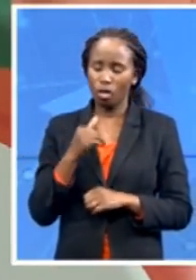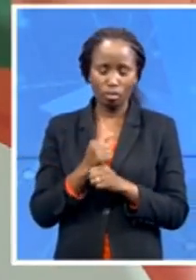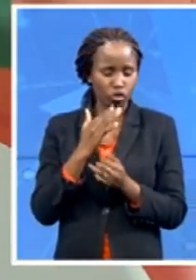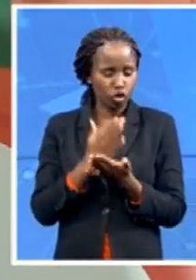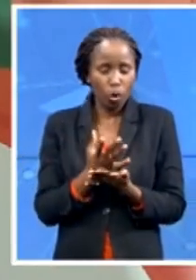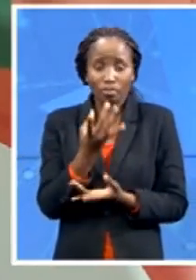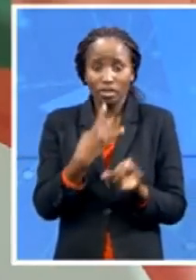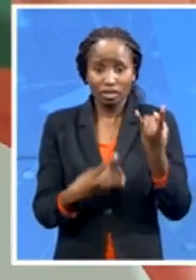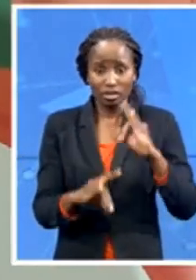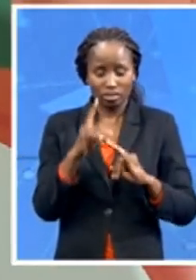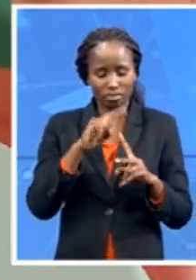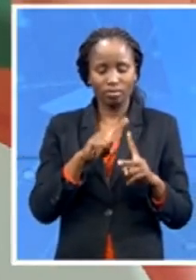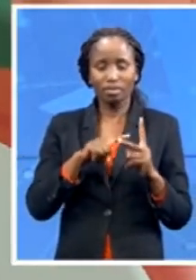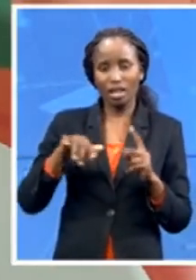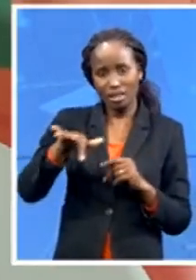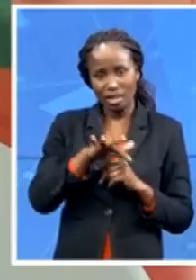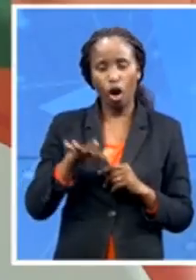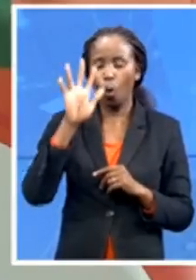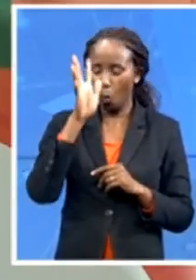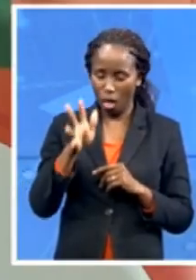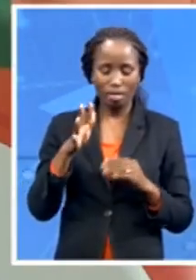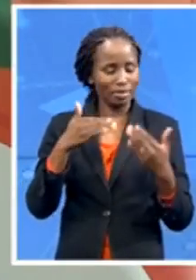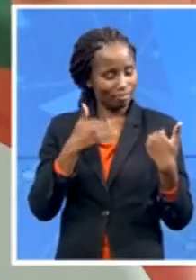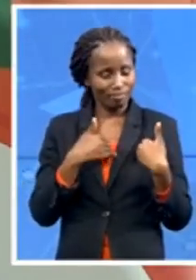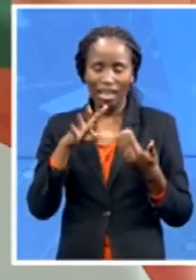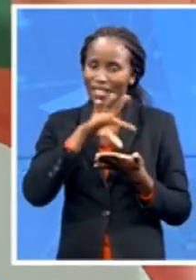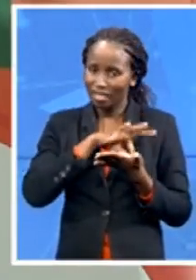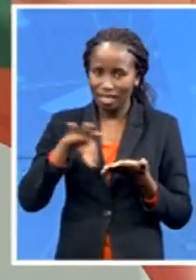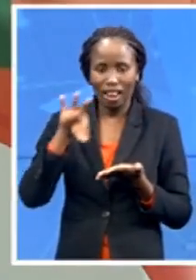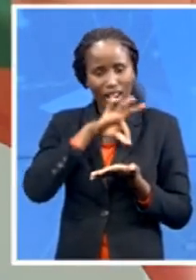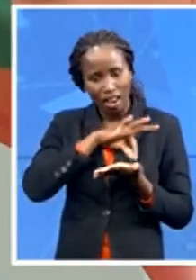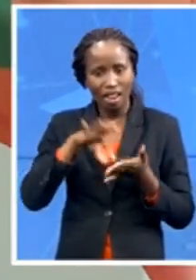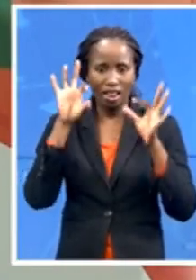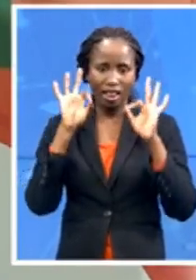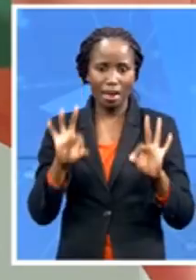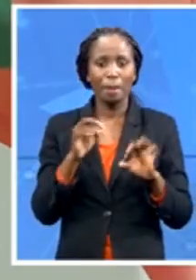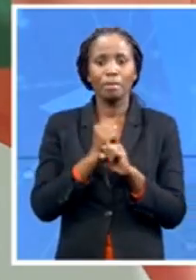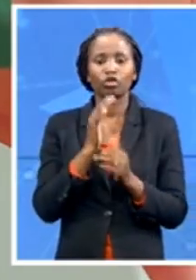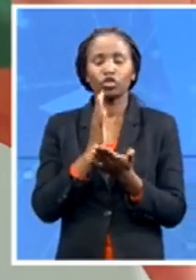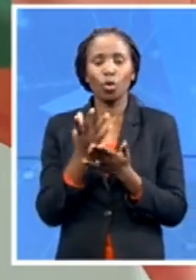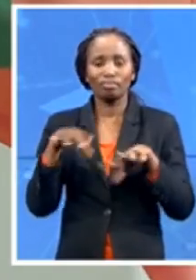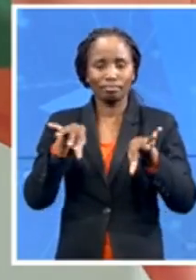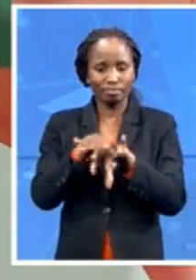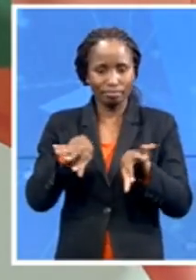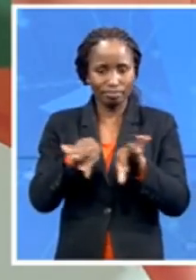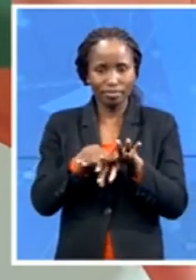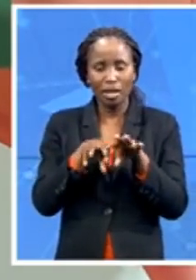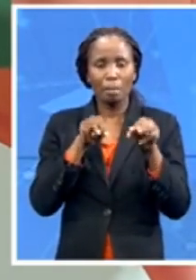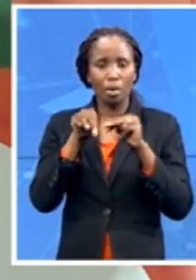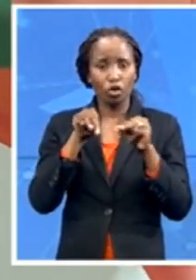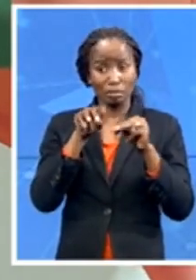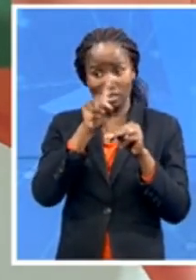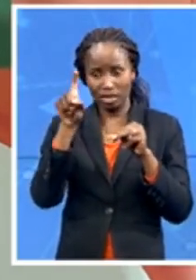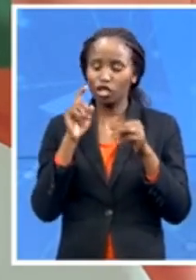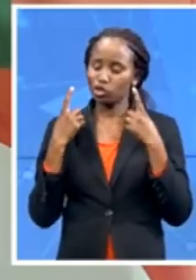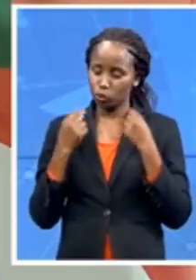enforcing bylaws and ensuring that the waste management divisions properly do their work. The